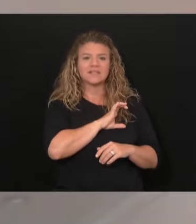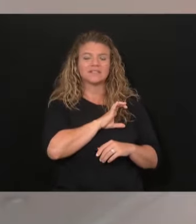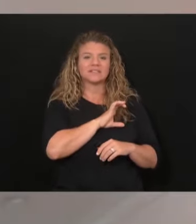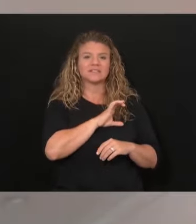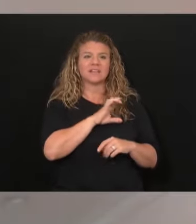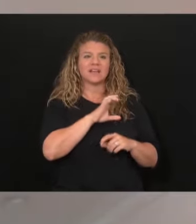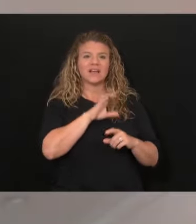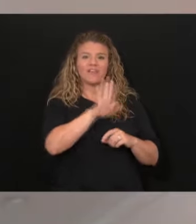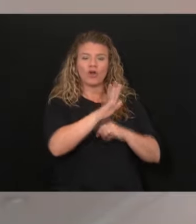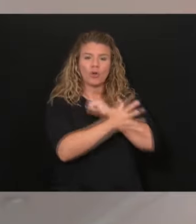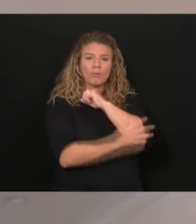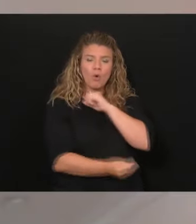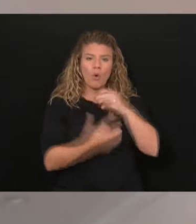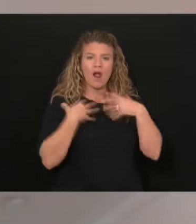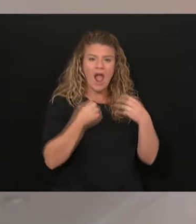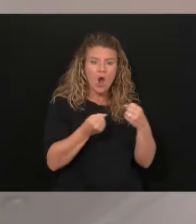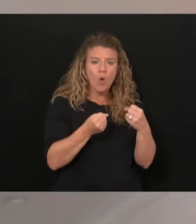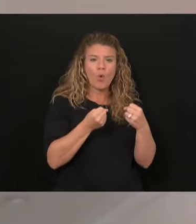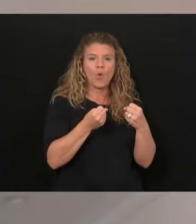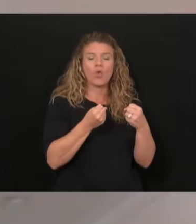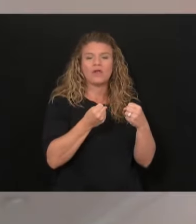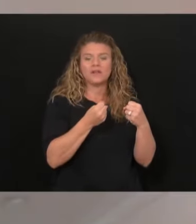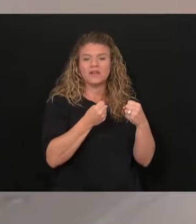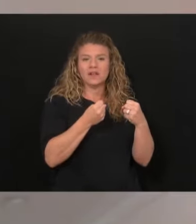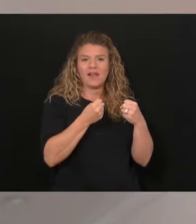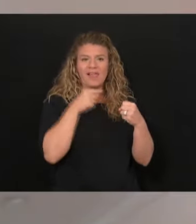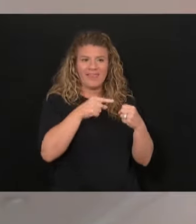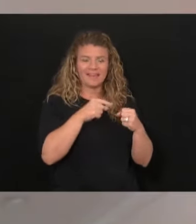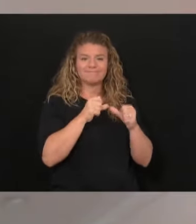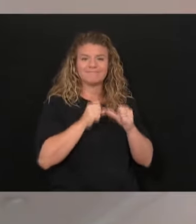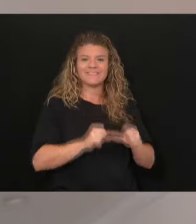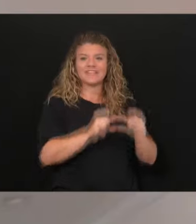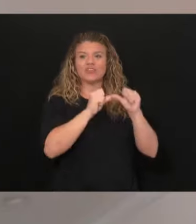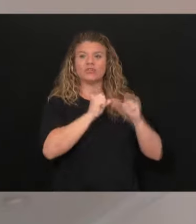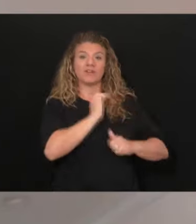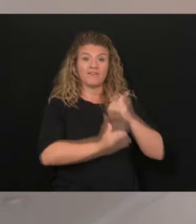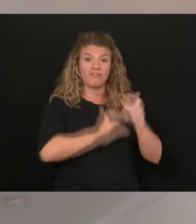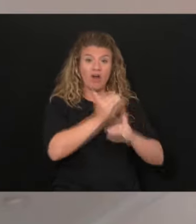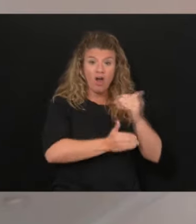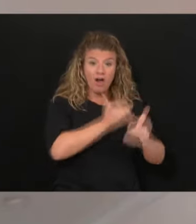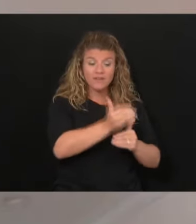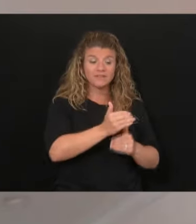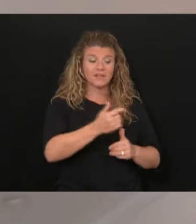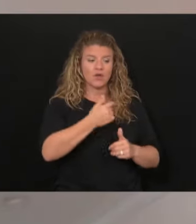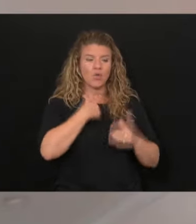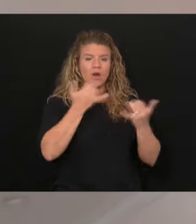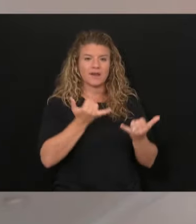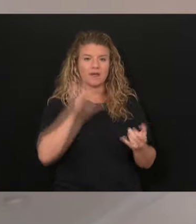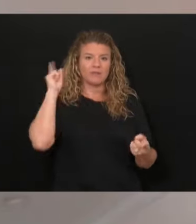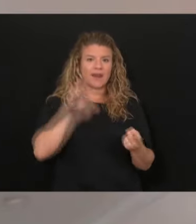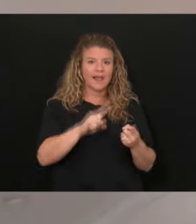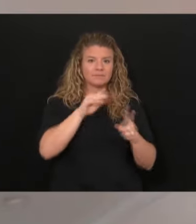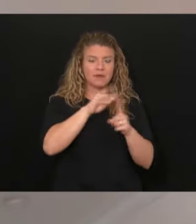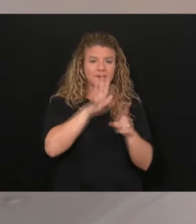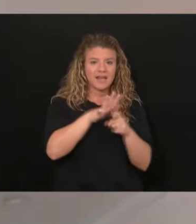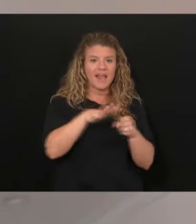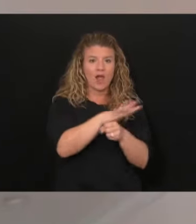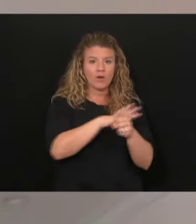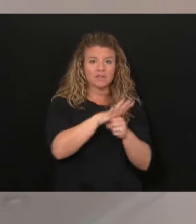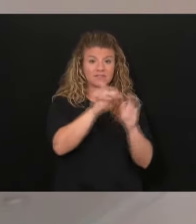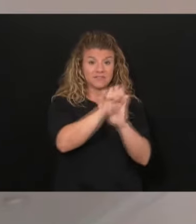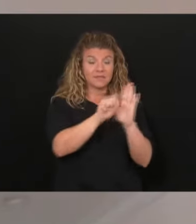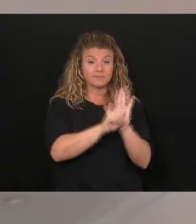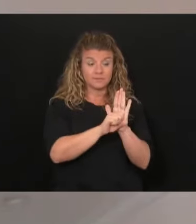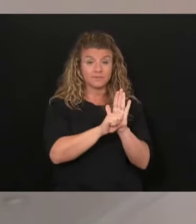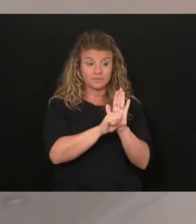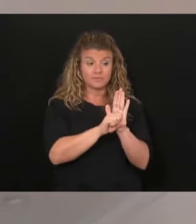health, then it continues to evolve as we get into our less populated areas of the state.